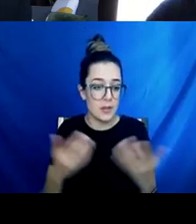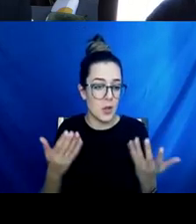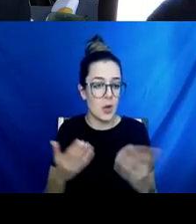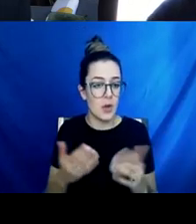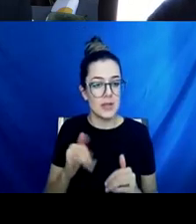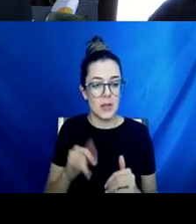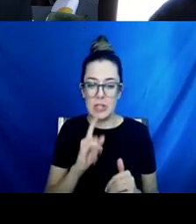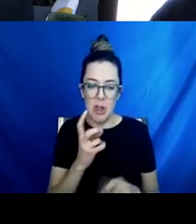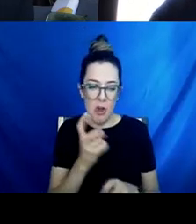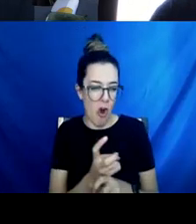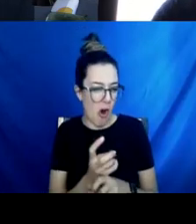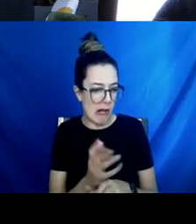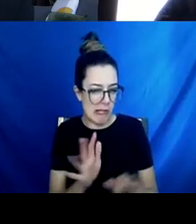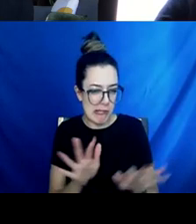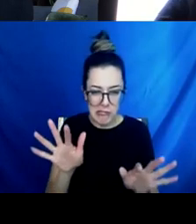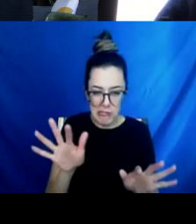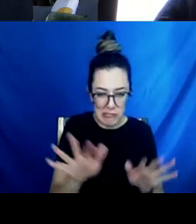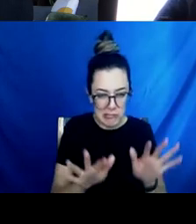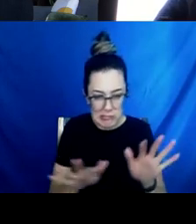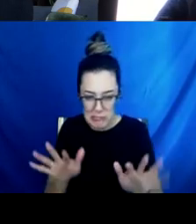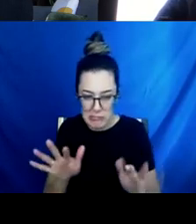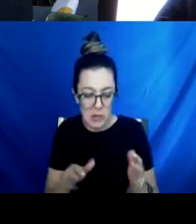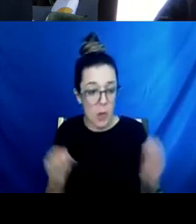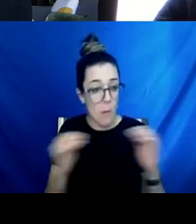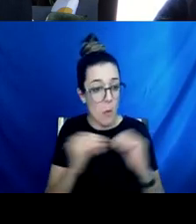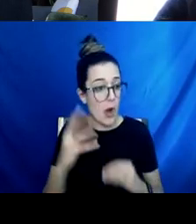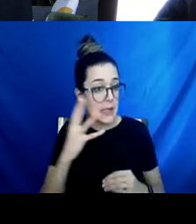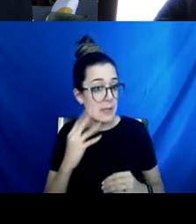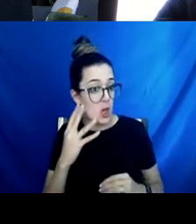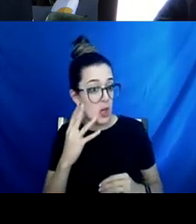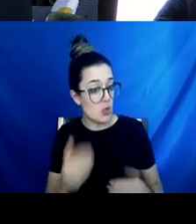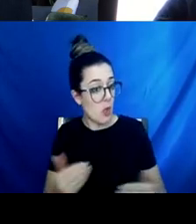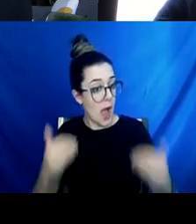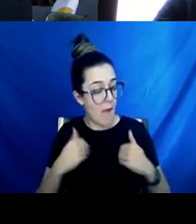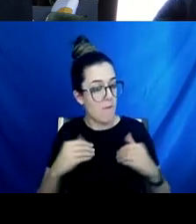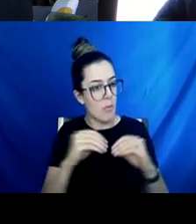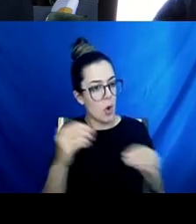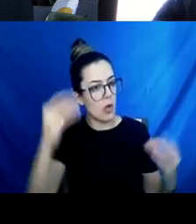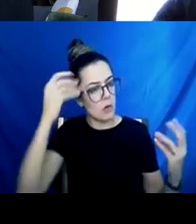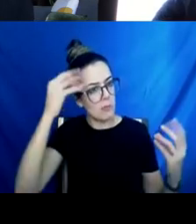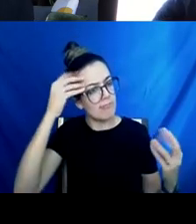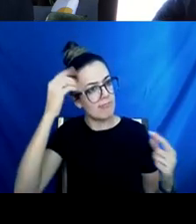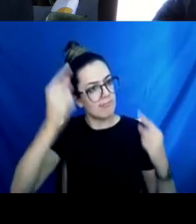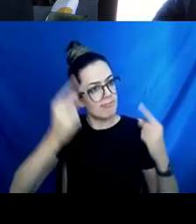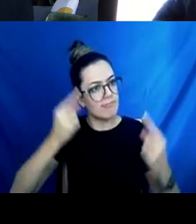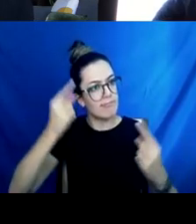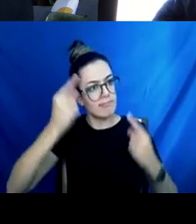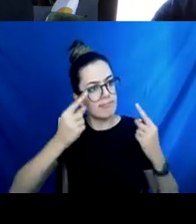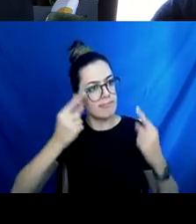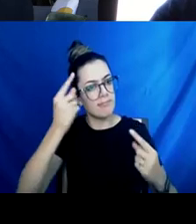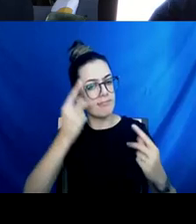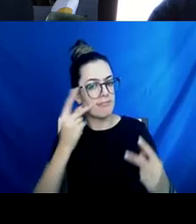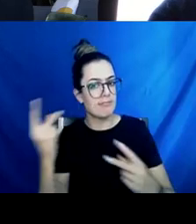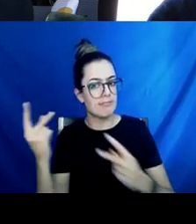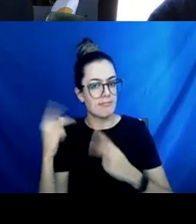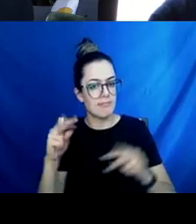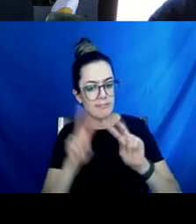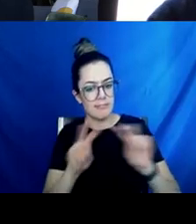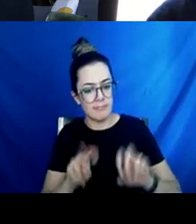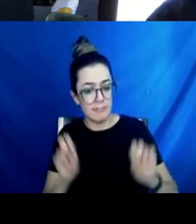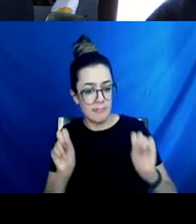in Congo, you would not like, there's no way to desensitize us as humans to that. And I think that's what makes it important to keep telling